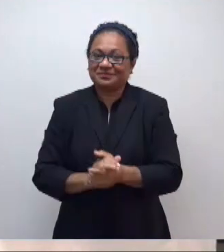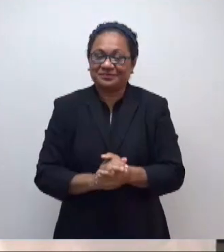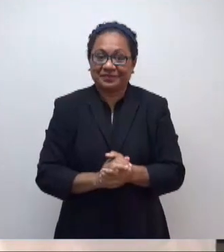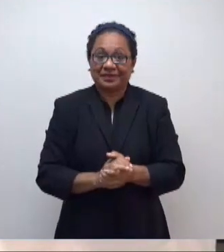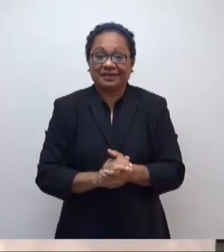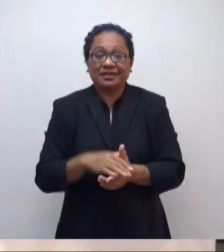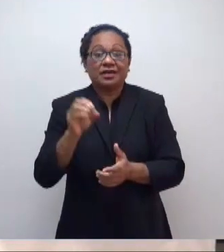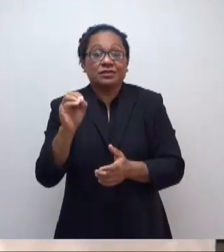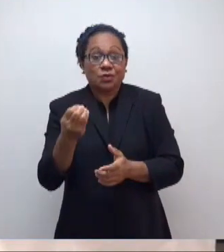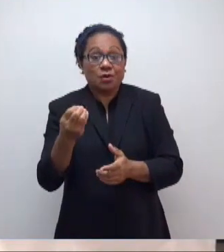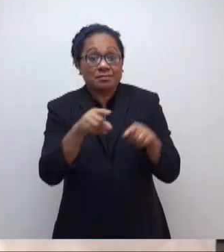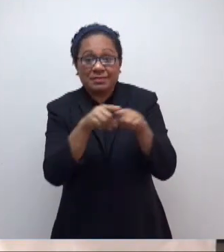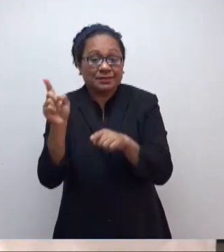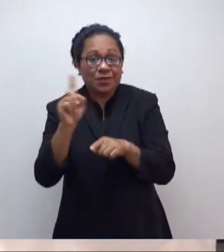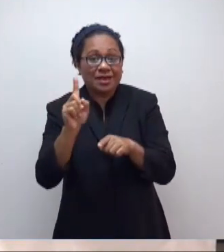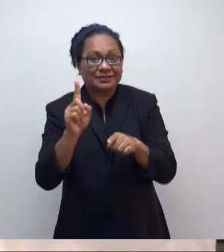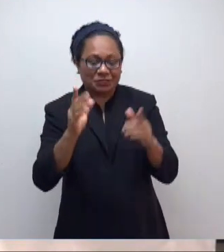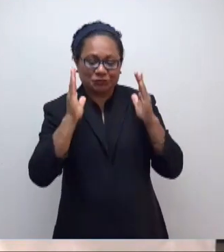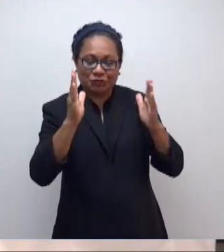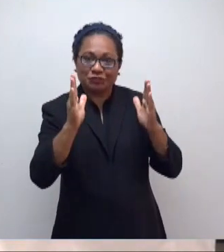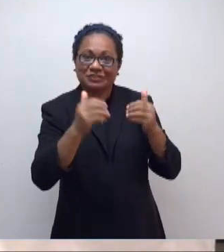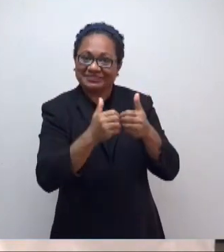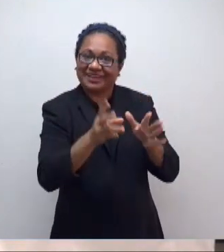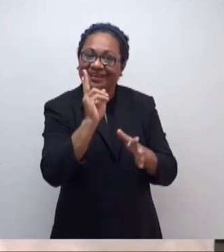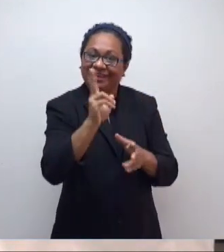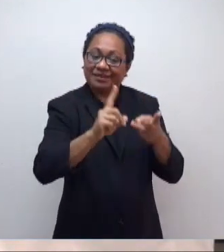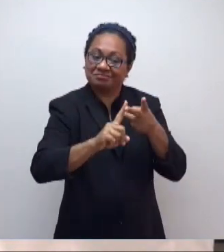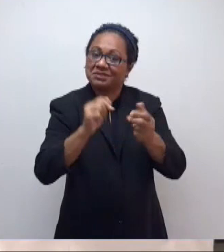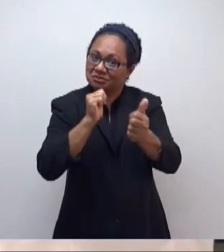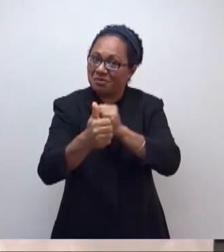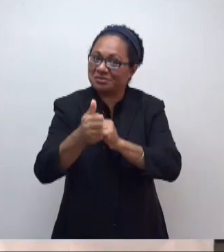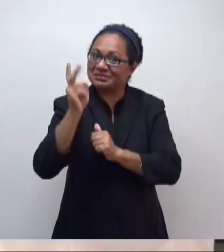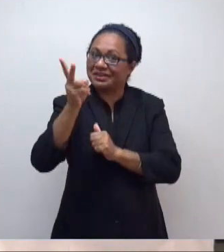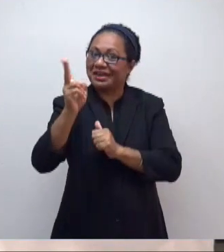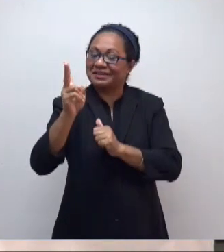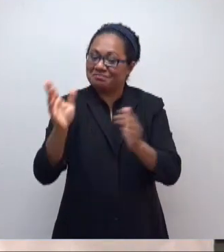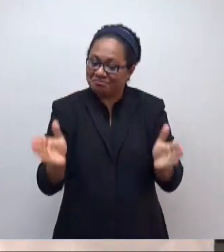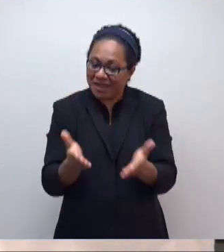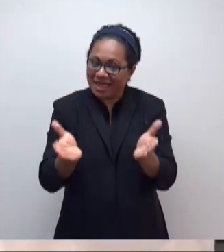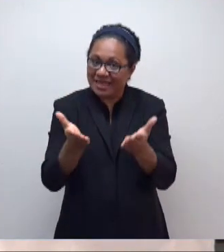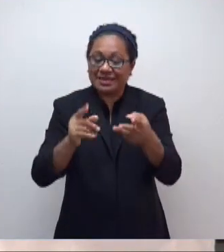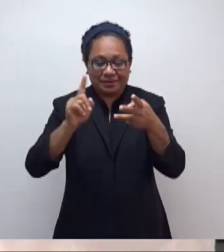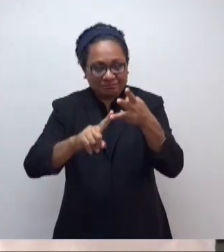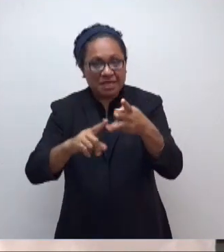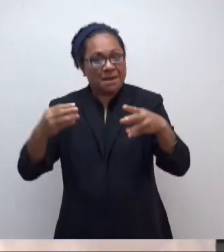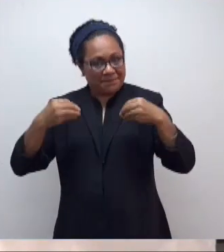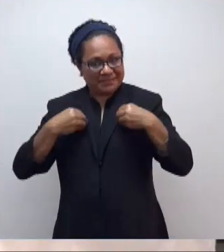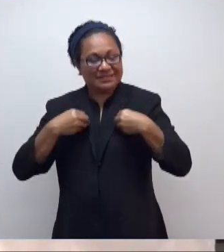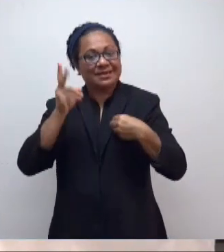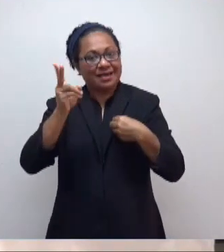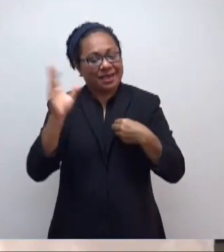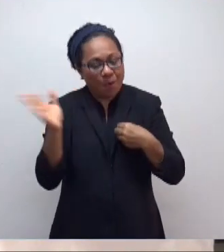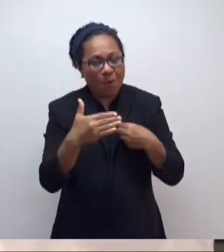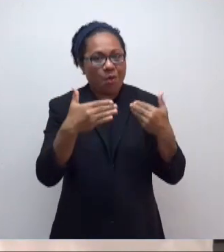houses of worship back open. That means playing sports again and getting our businesses fully open,